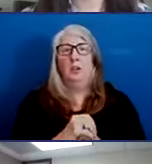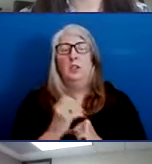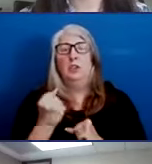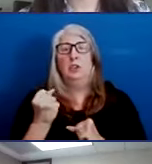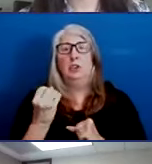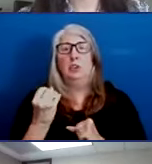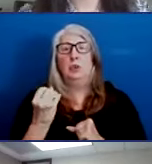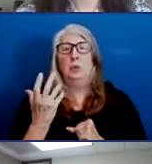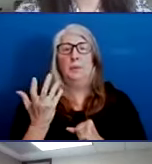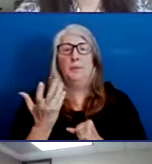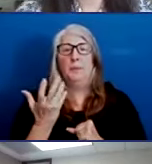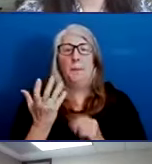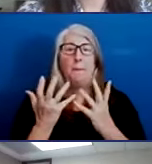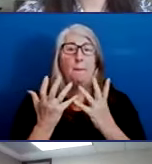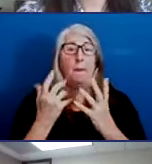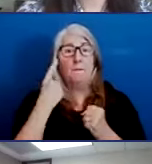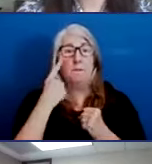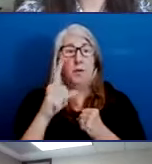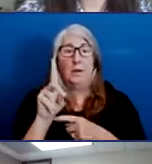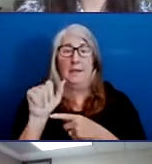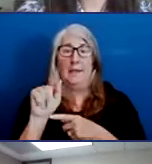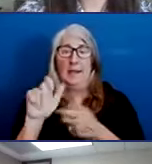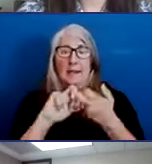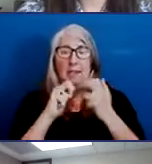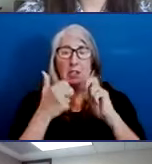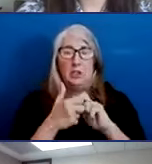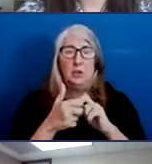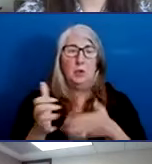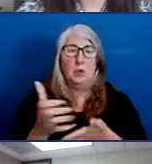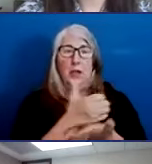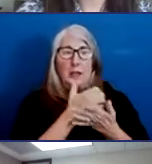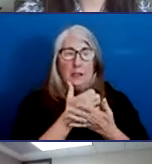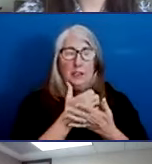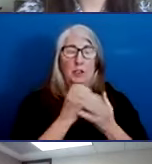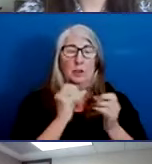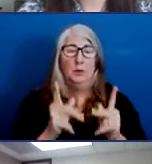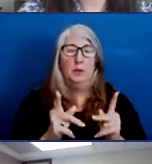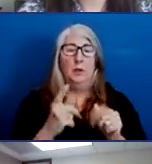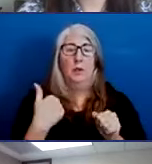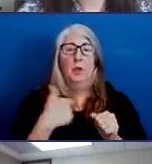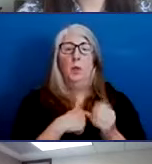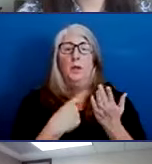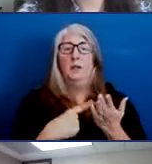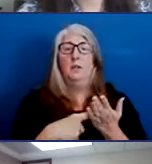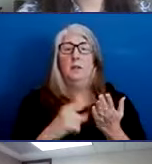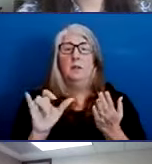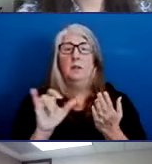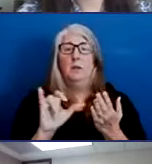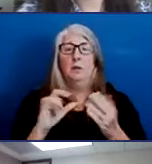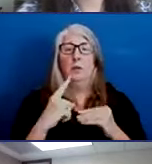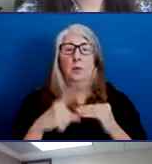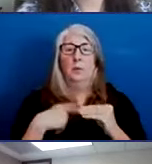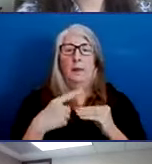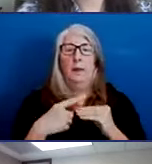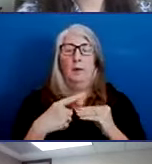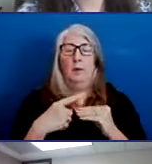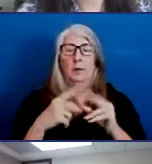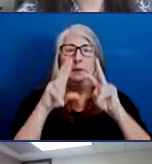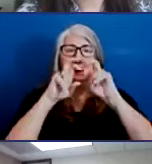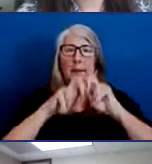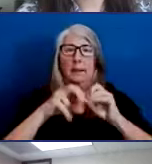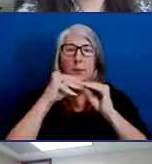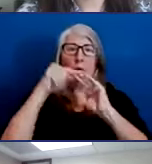course, data issues with that, collection opportunities. We talked a lot also about digging deeper